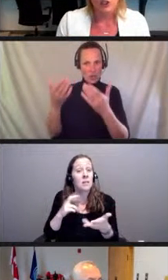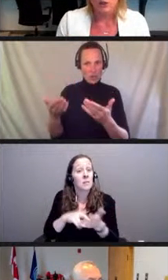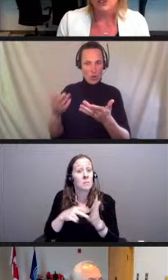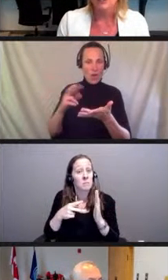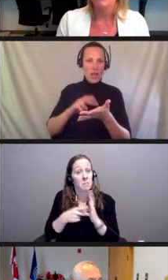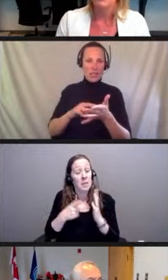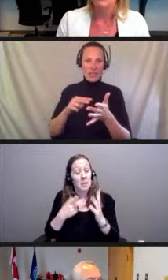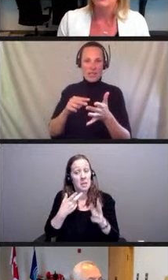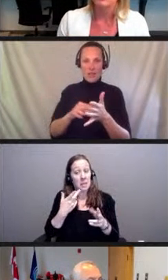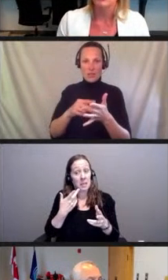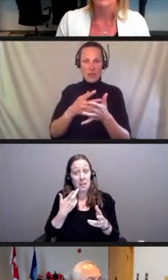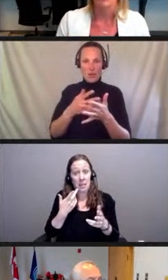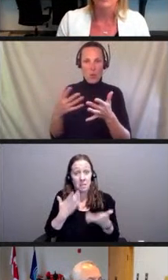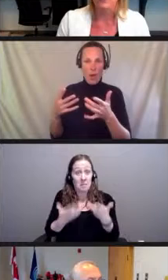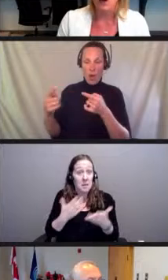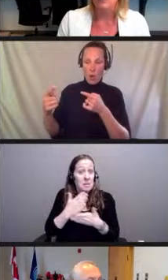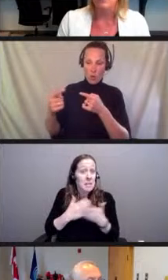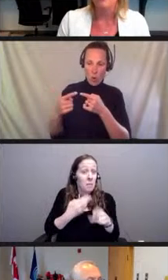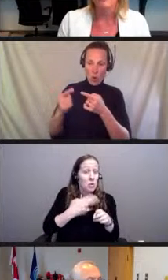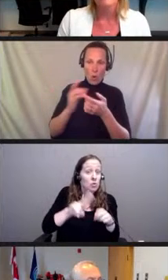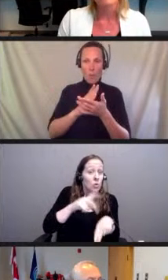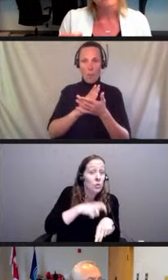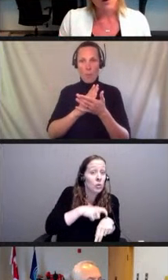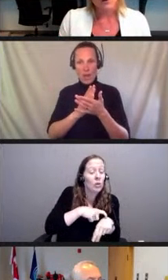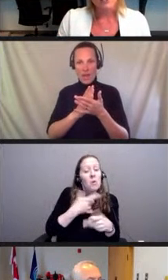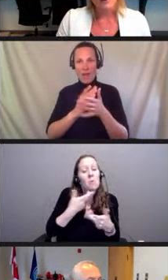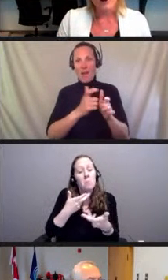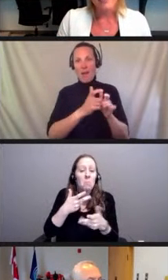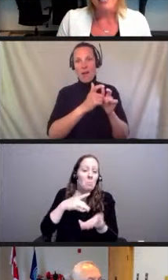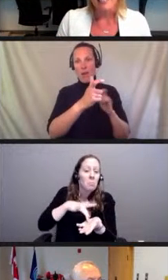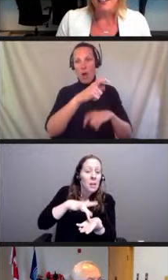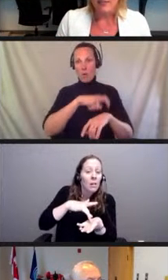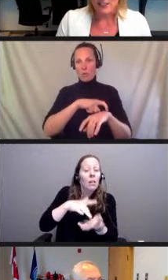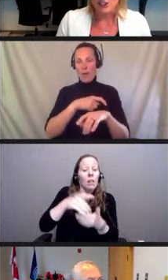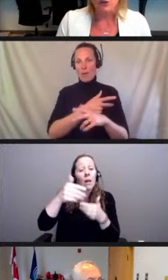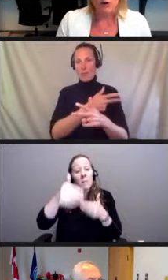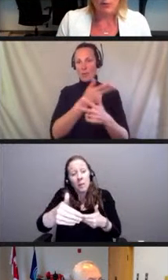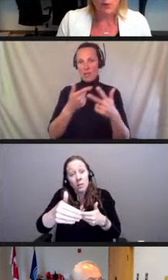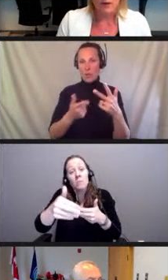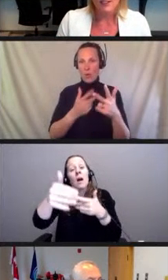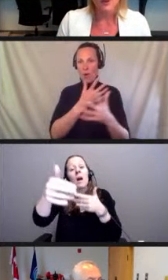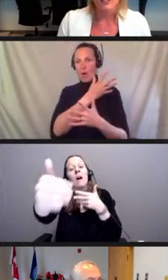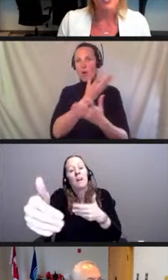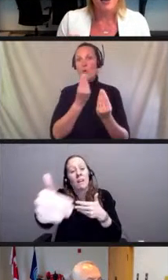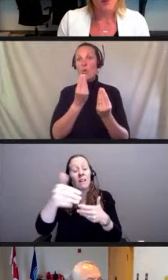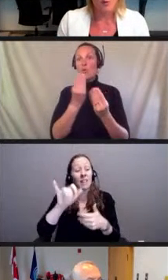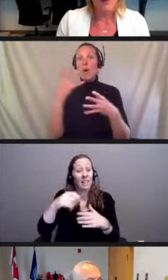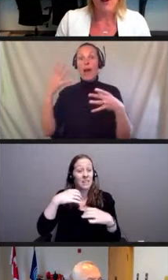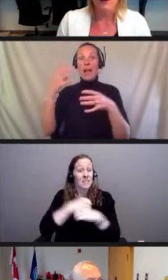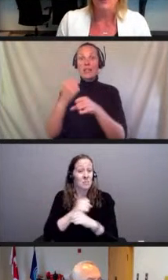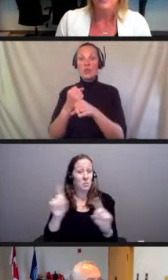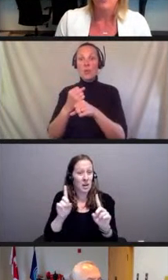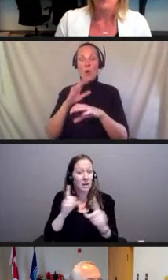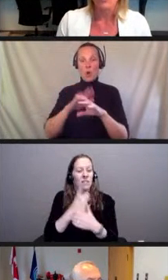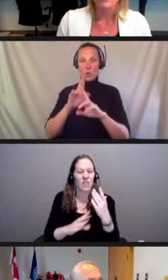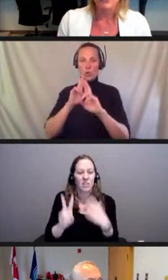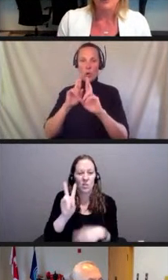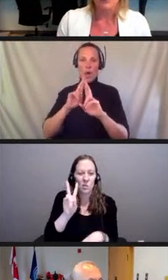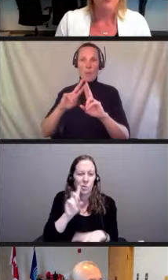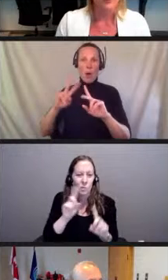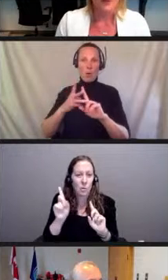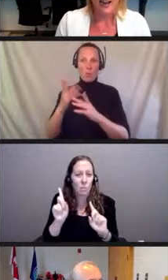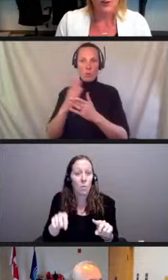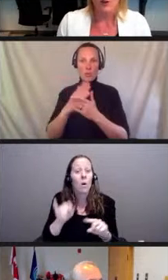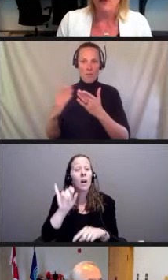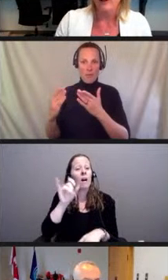address in the short term, the medium term, or the long term, is all summarized in the Phase 2 report, which again will be followed or will be shared